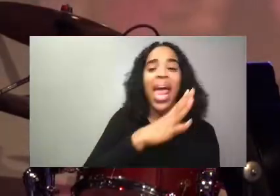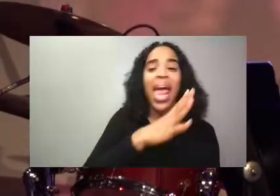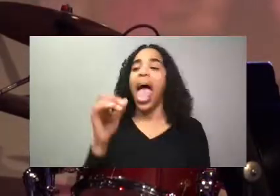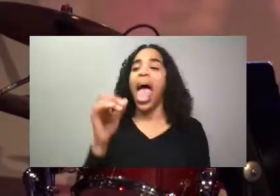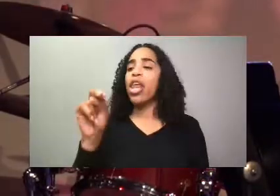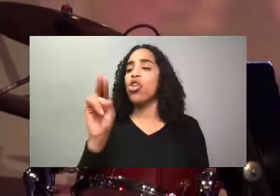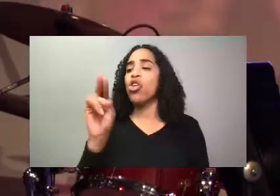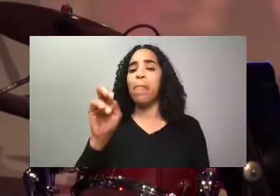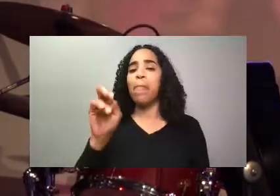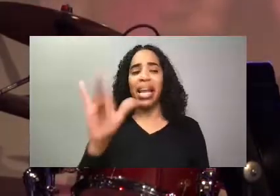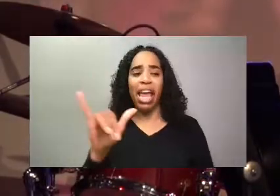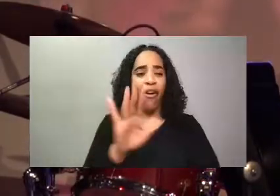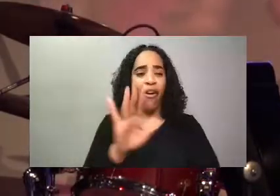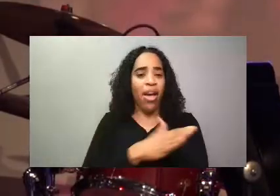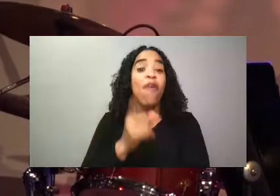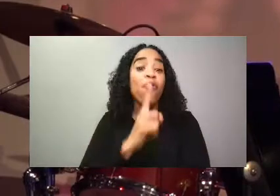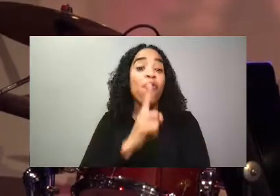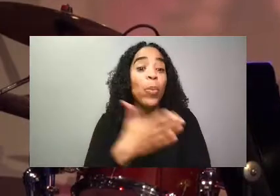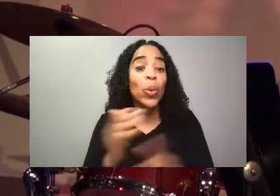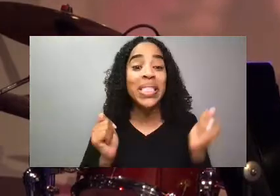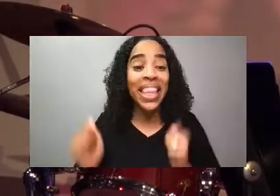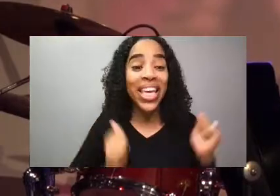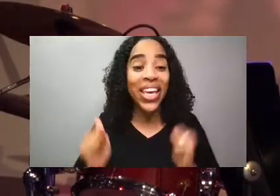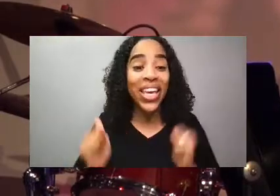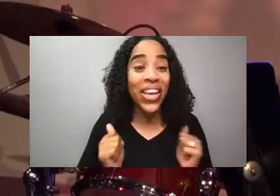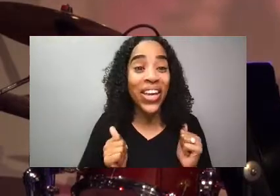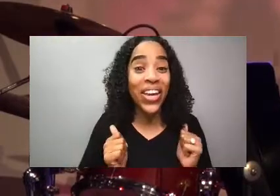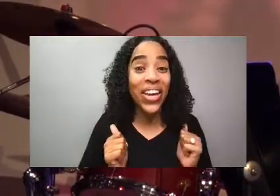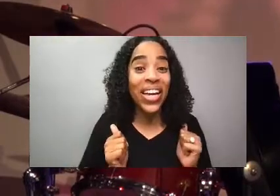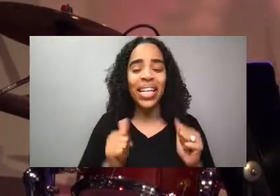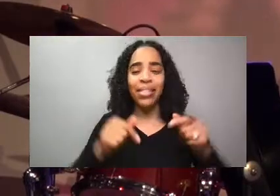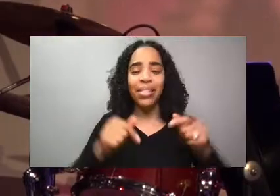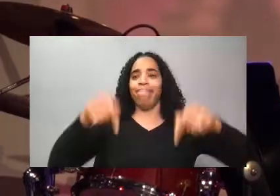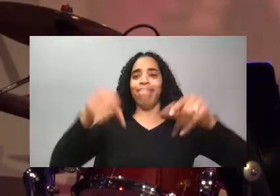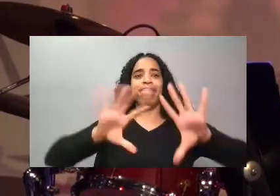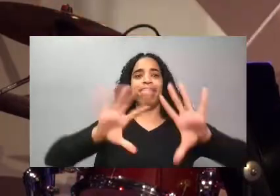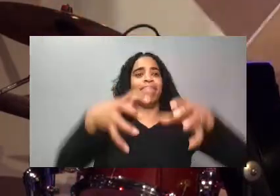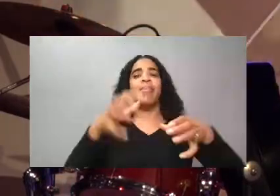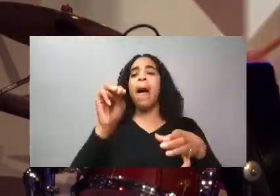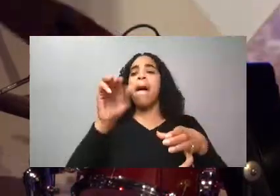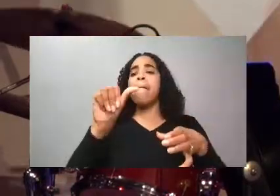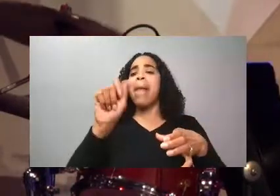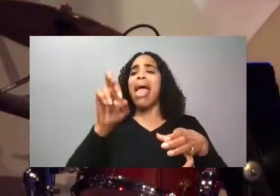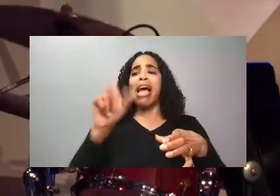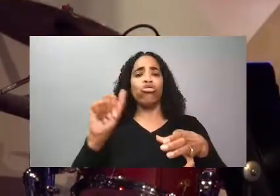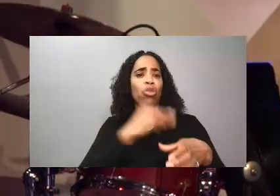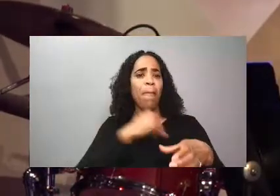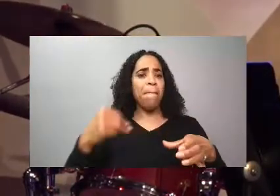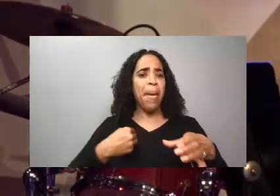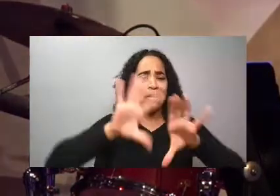in musical theater. Celebrating Maestra members from around the world.